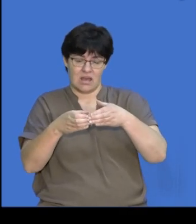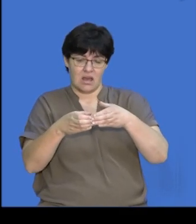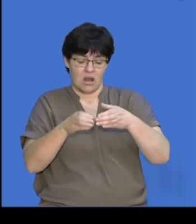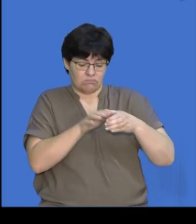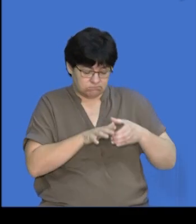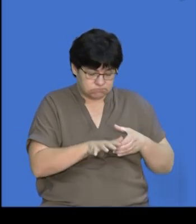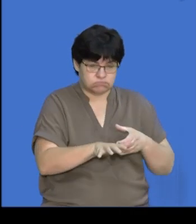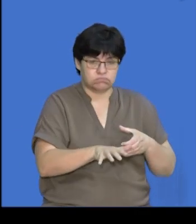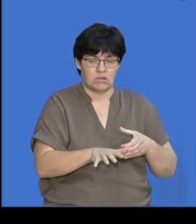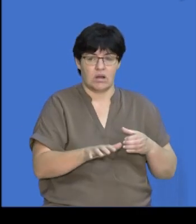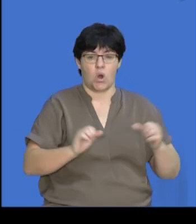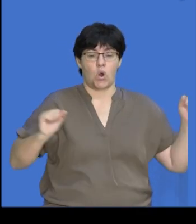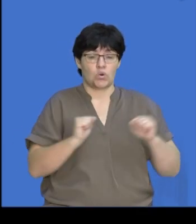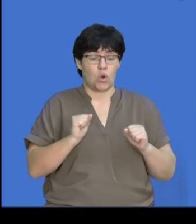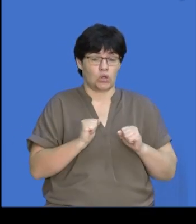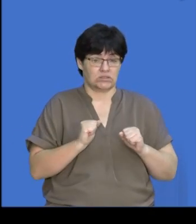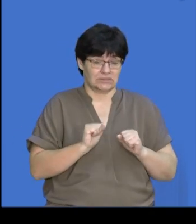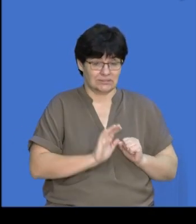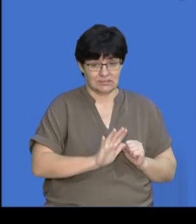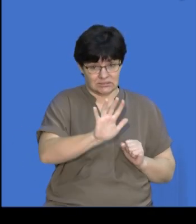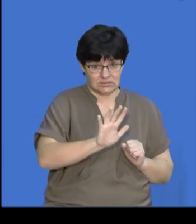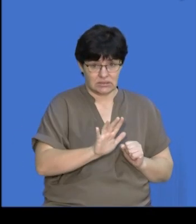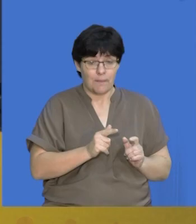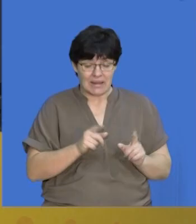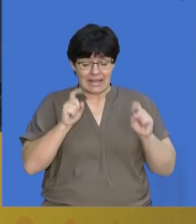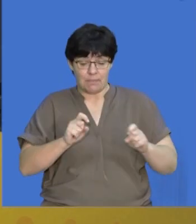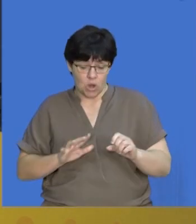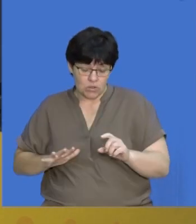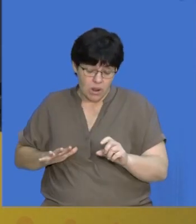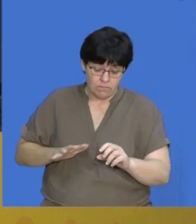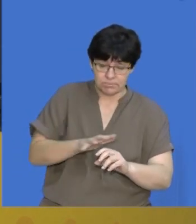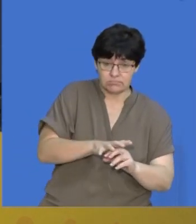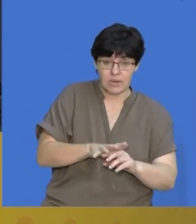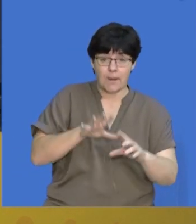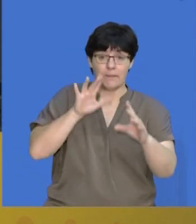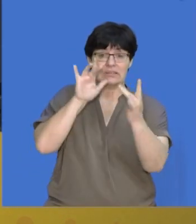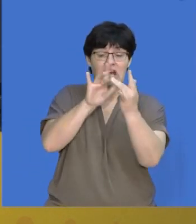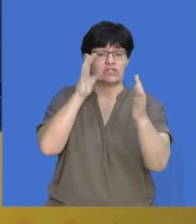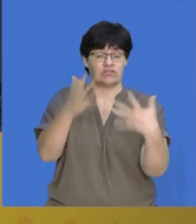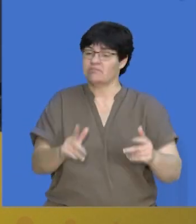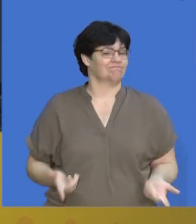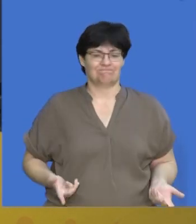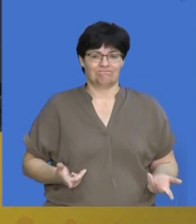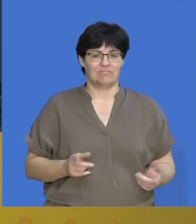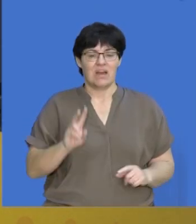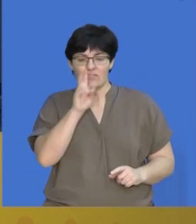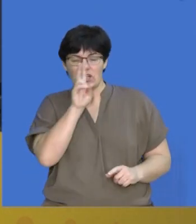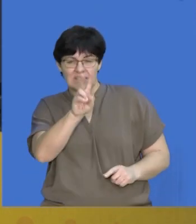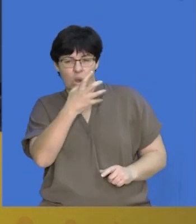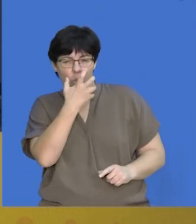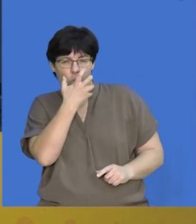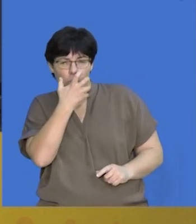reaches. However, it has not completely reached Cape Town. Look at how the warm sector is designed